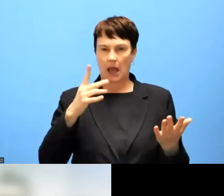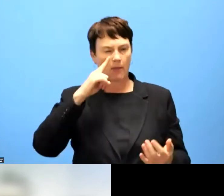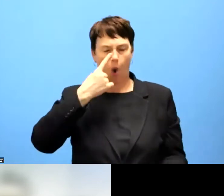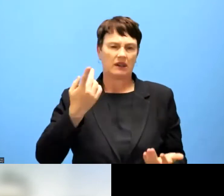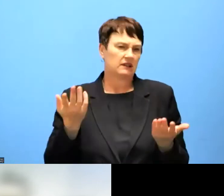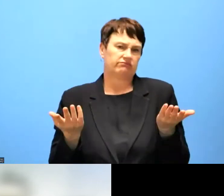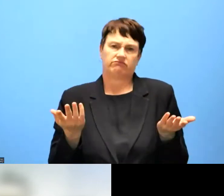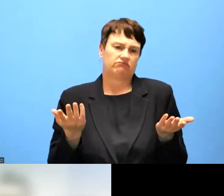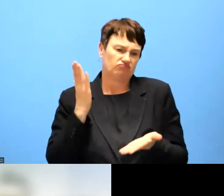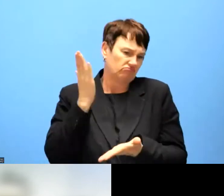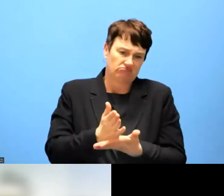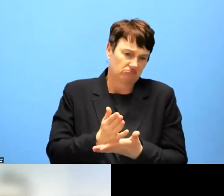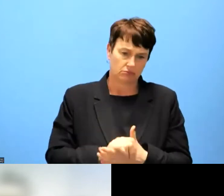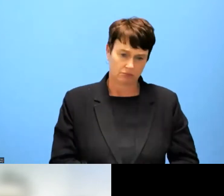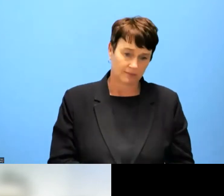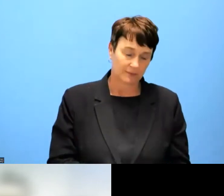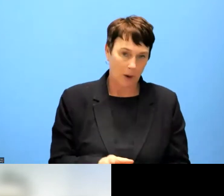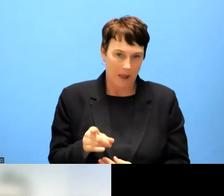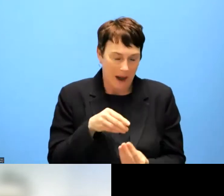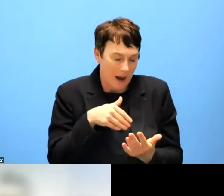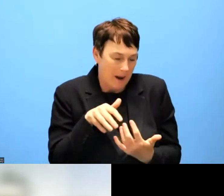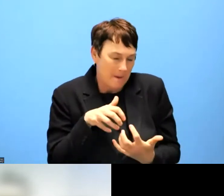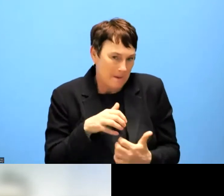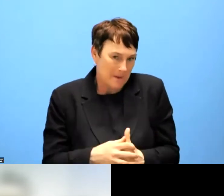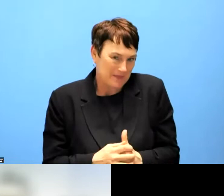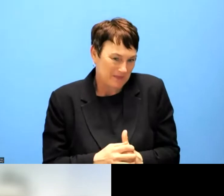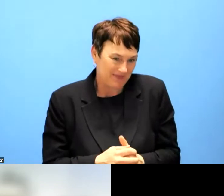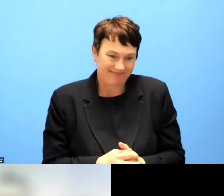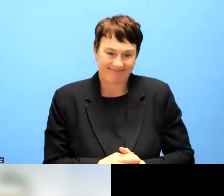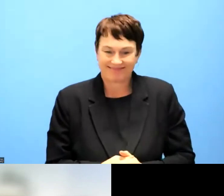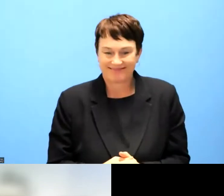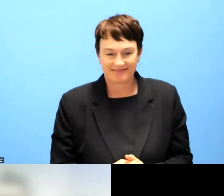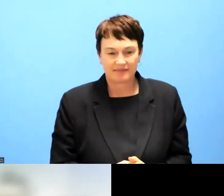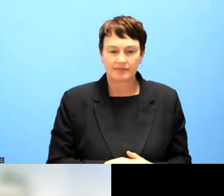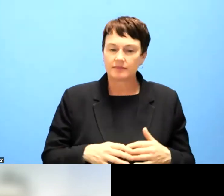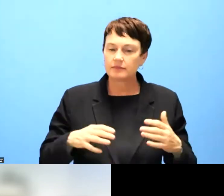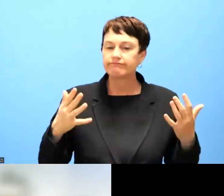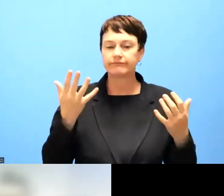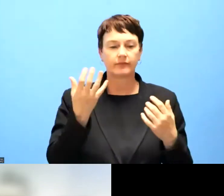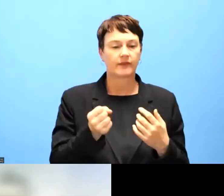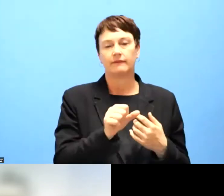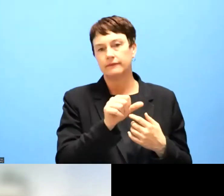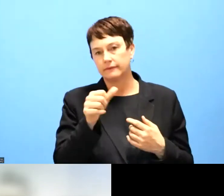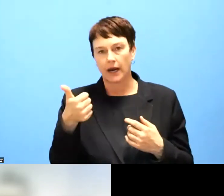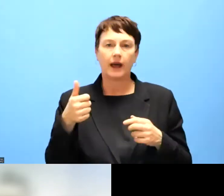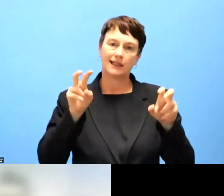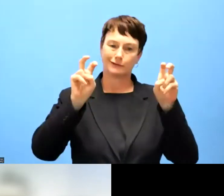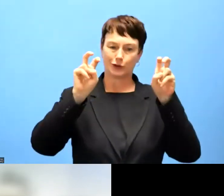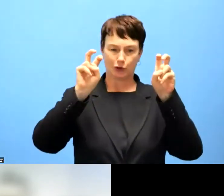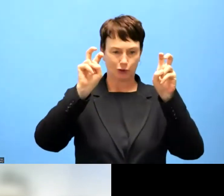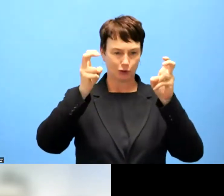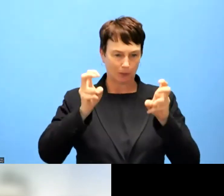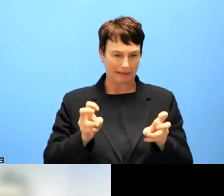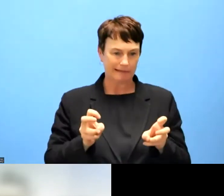closed functionality. The aspects of closed functionality in contrast to open functionality is spread over